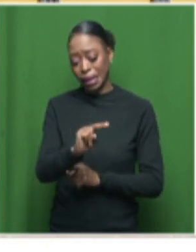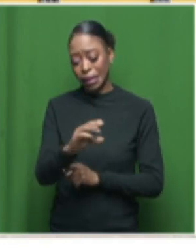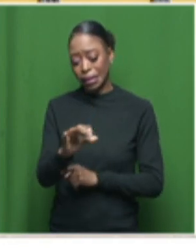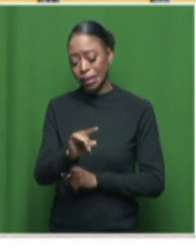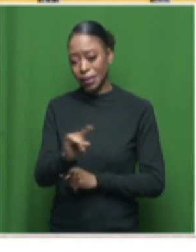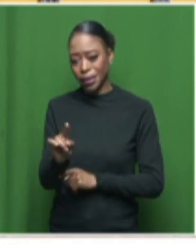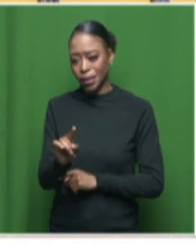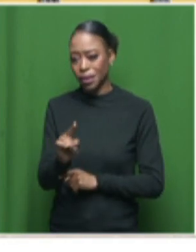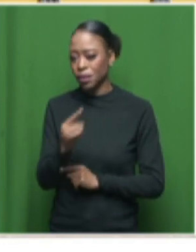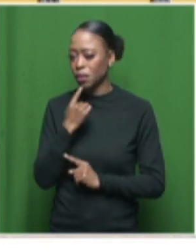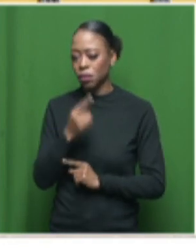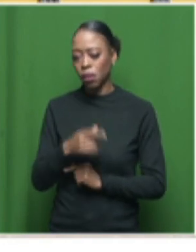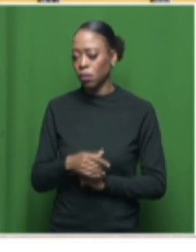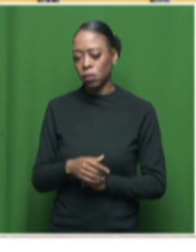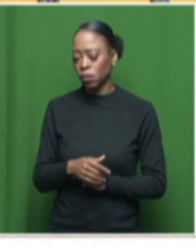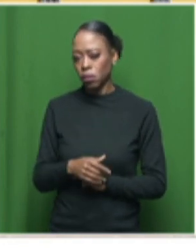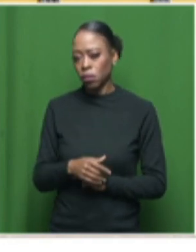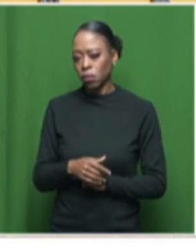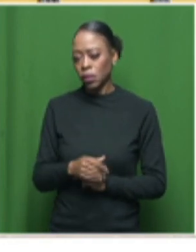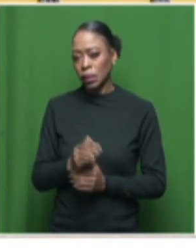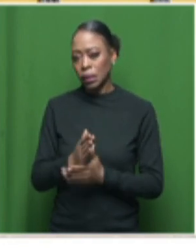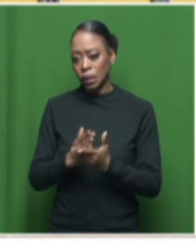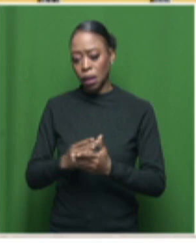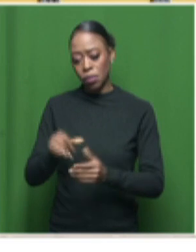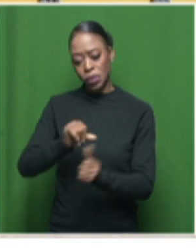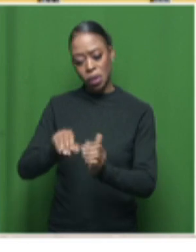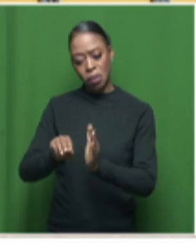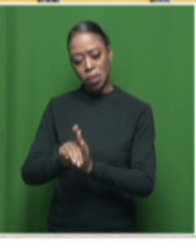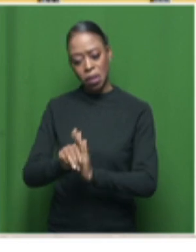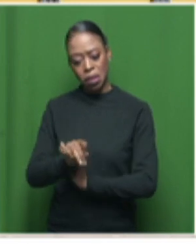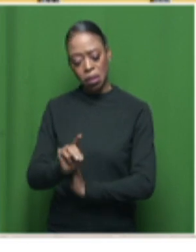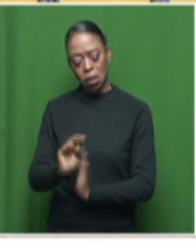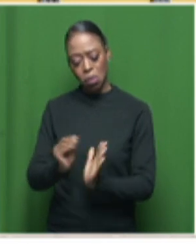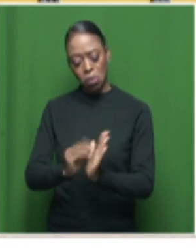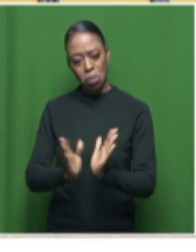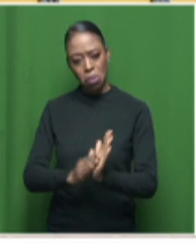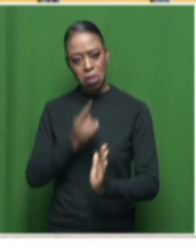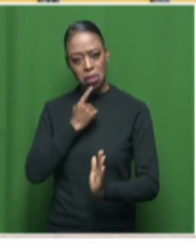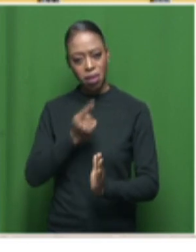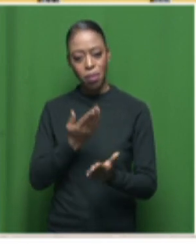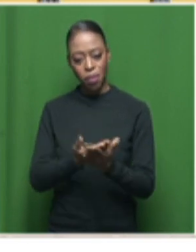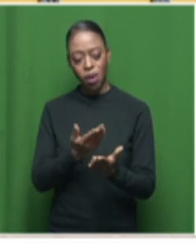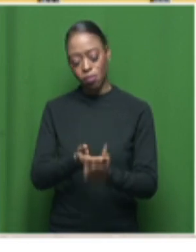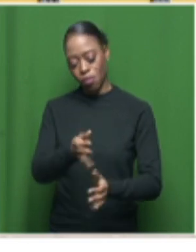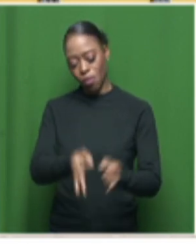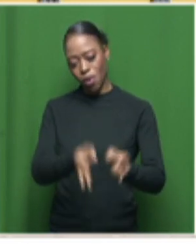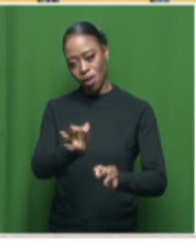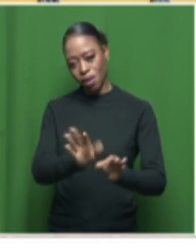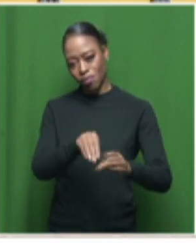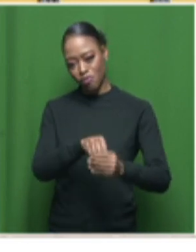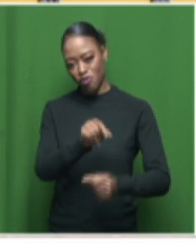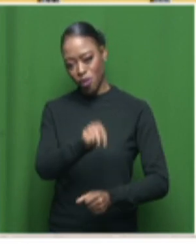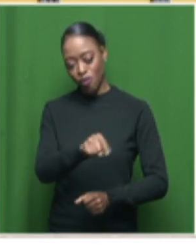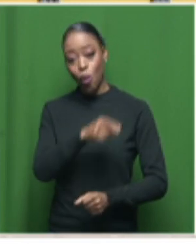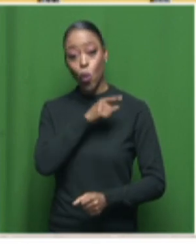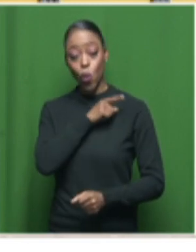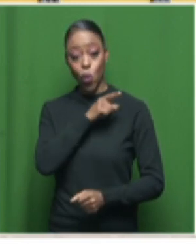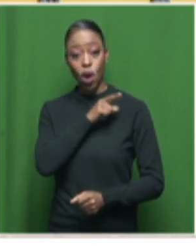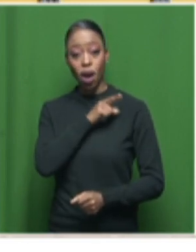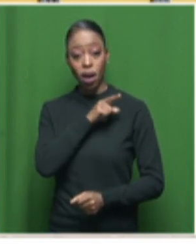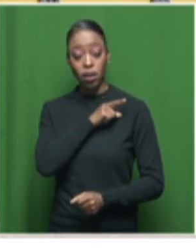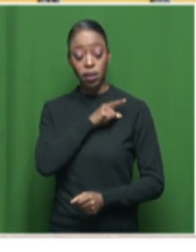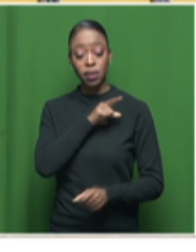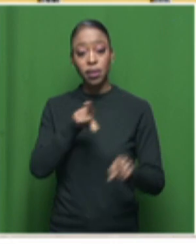has reacted to this, and there are some on social media who are saying this could be politically motivated because, as